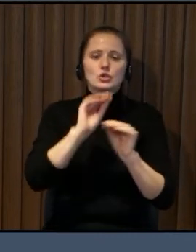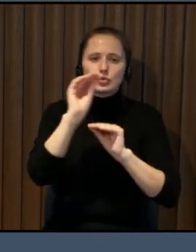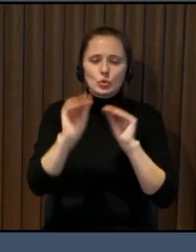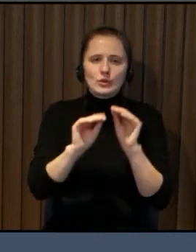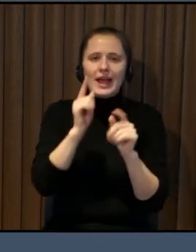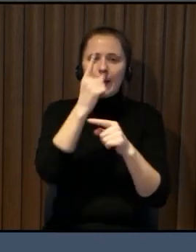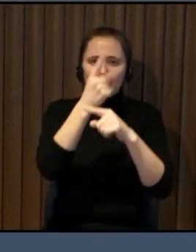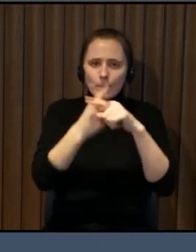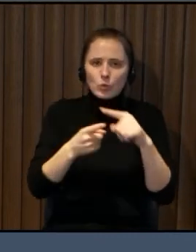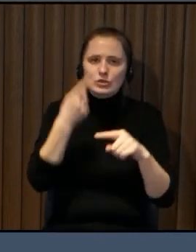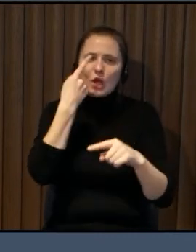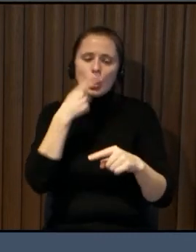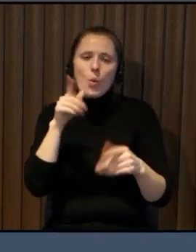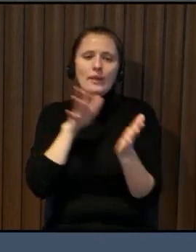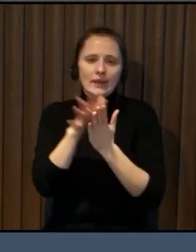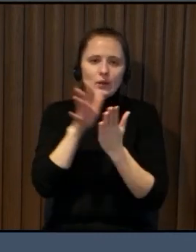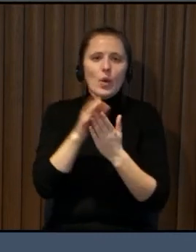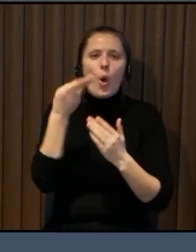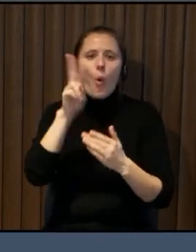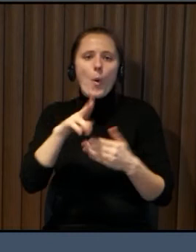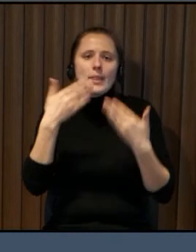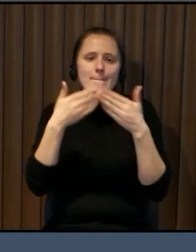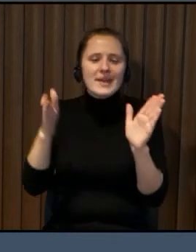And structure, by the way, is half of